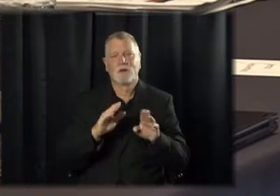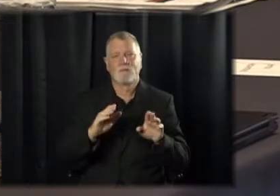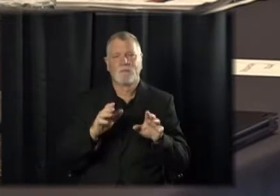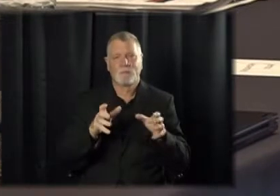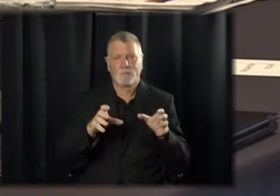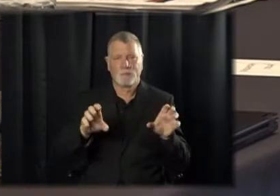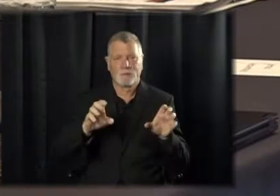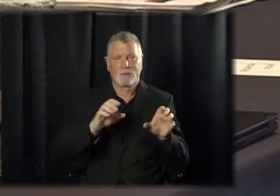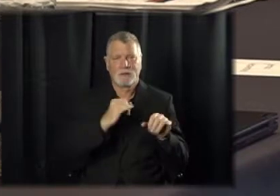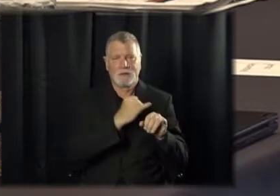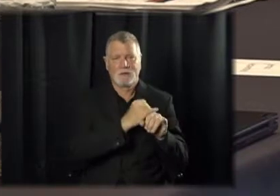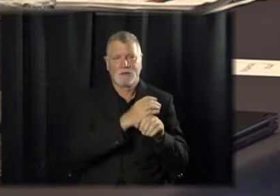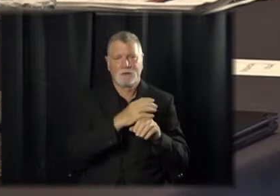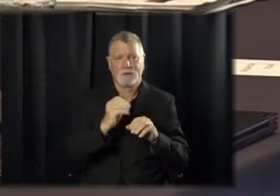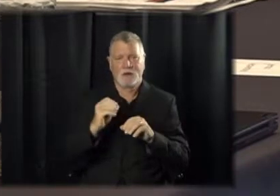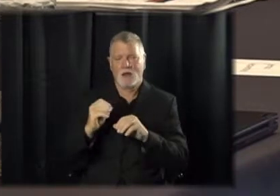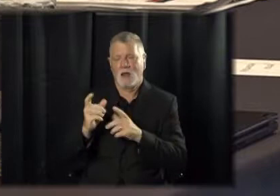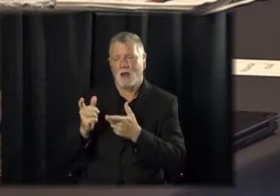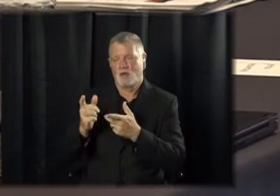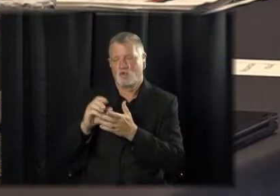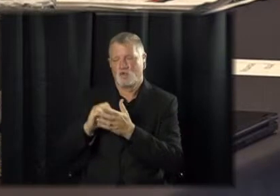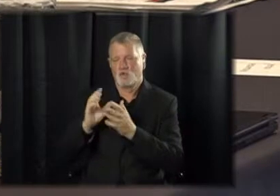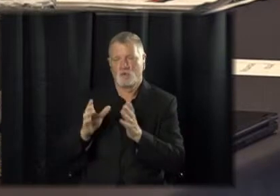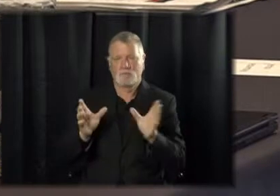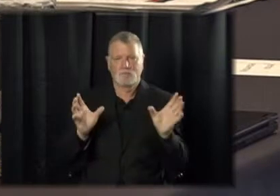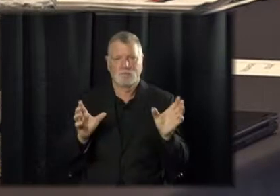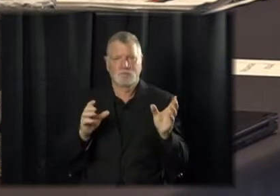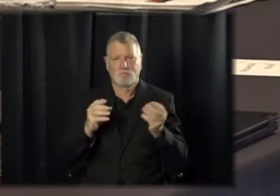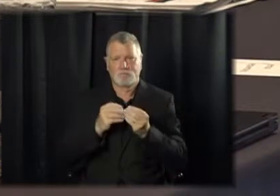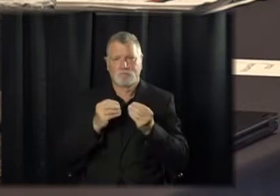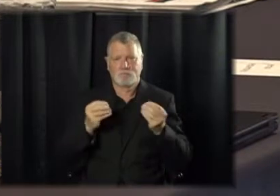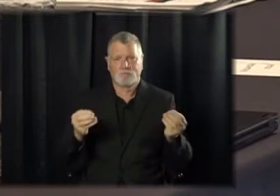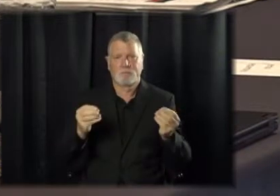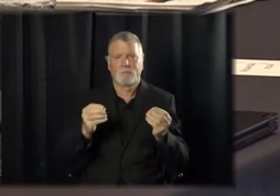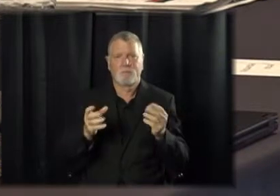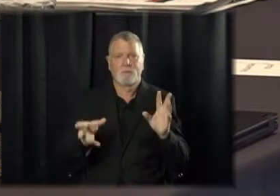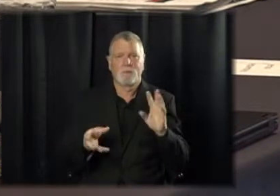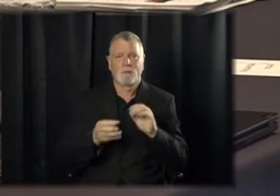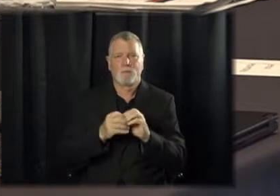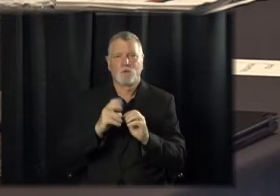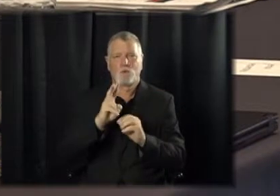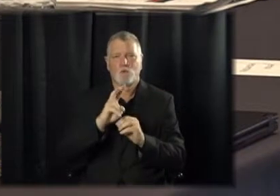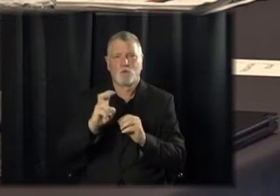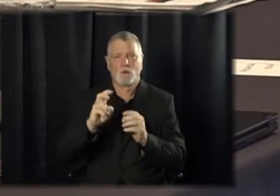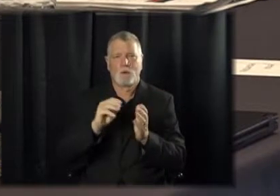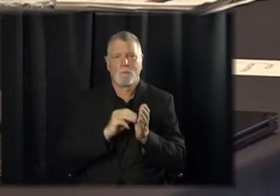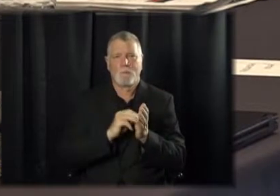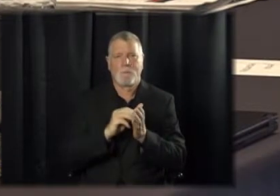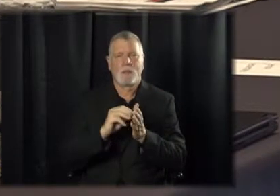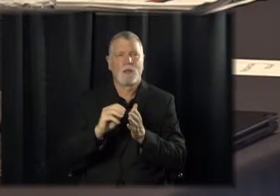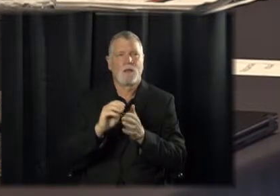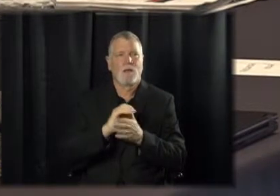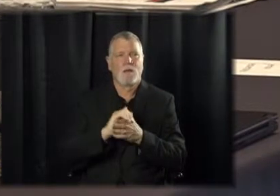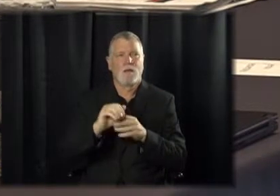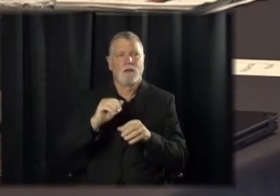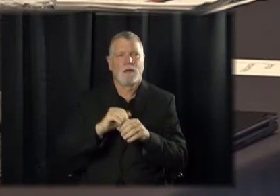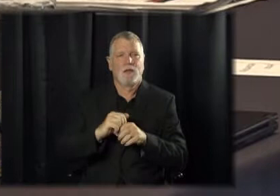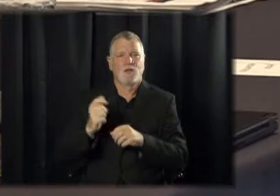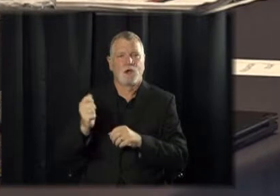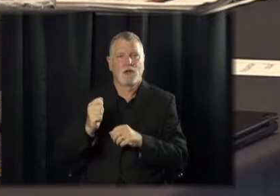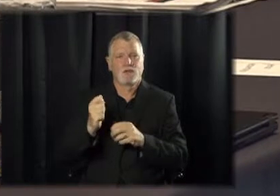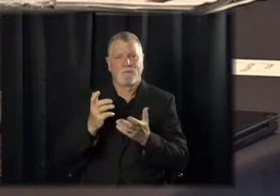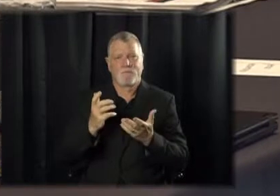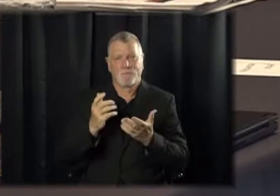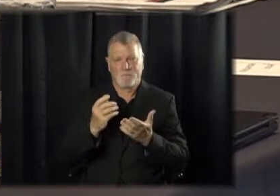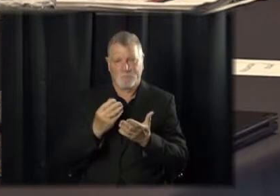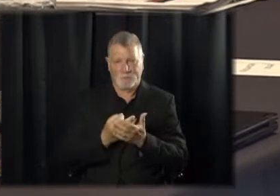between institutional and student aids, providing an additional $200 million to the aforementioned scholarship funding. There's